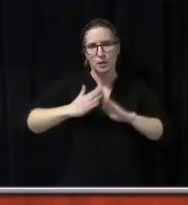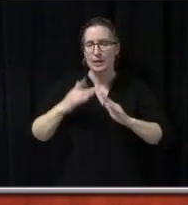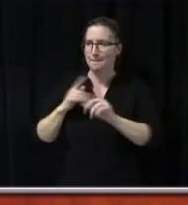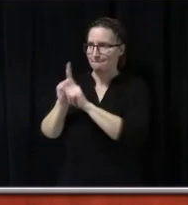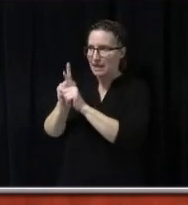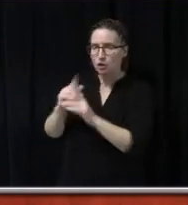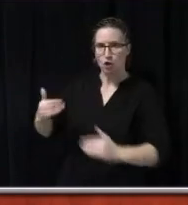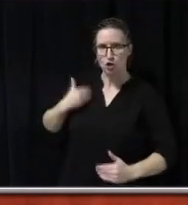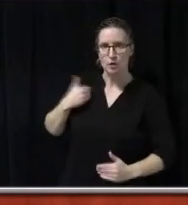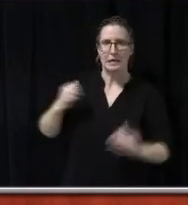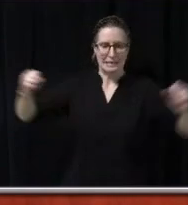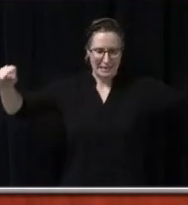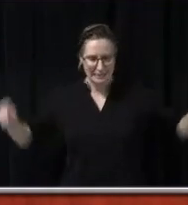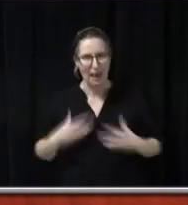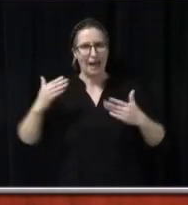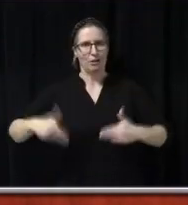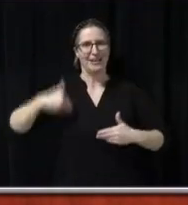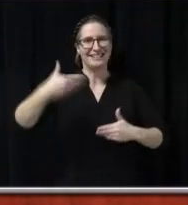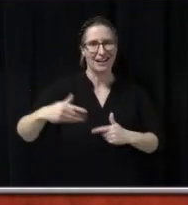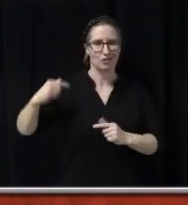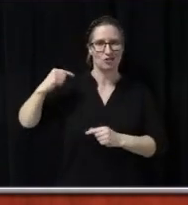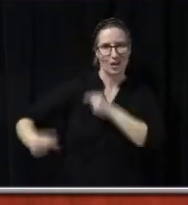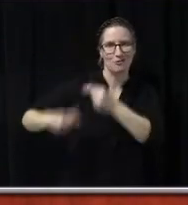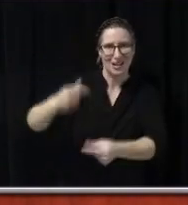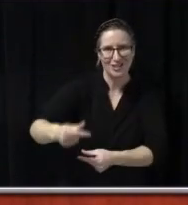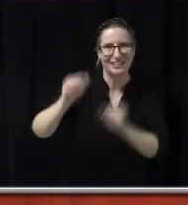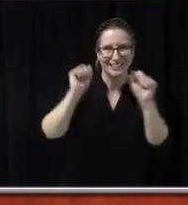youth, and inspire the next generation.